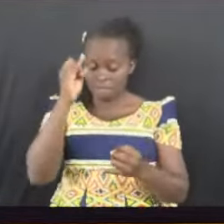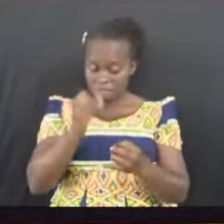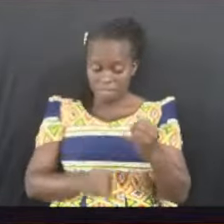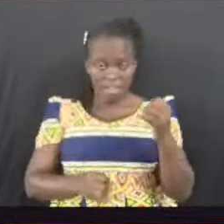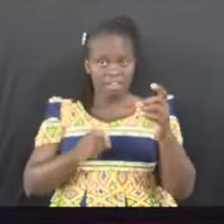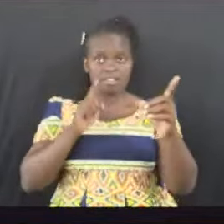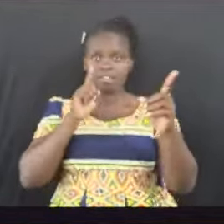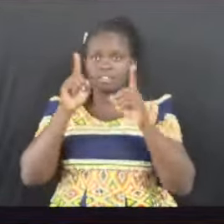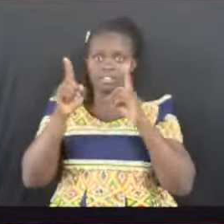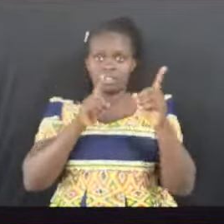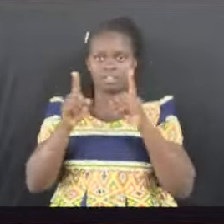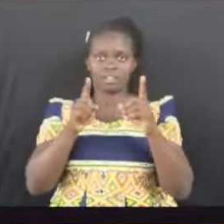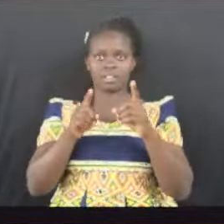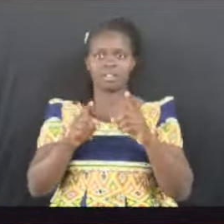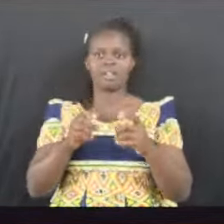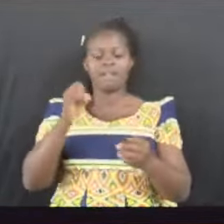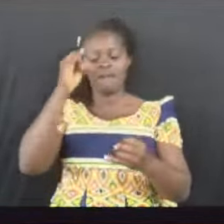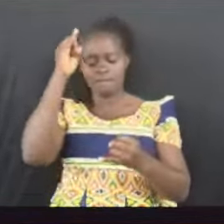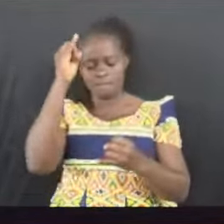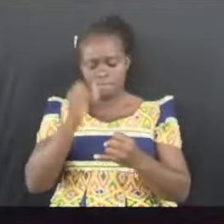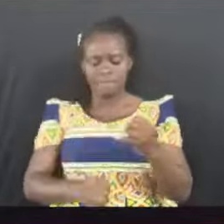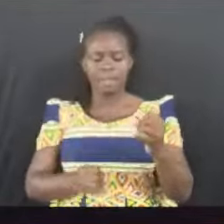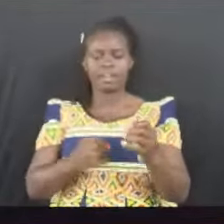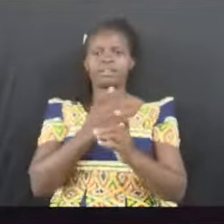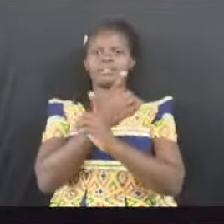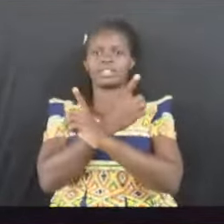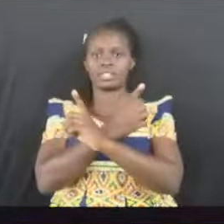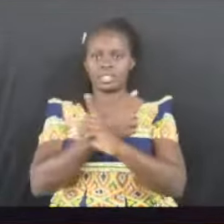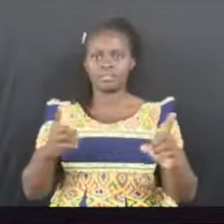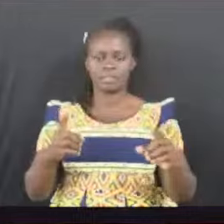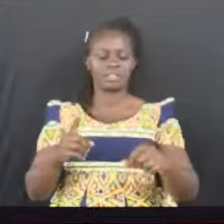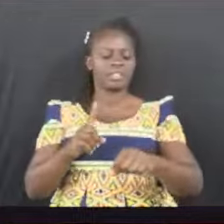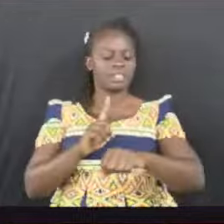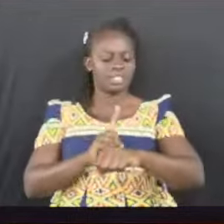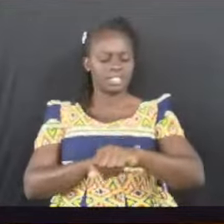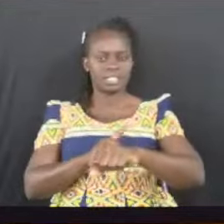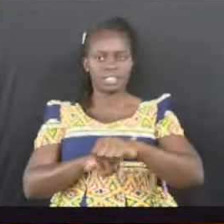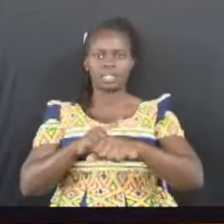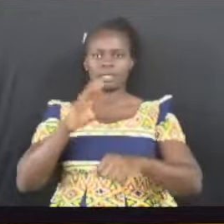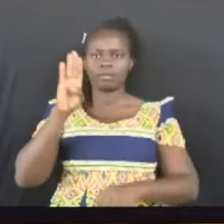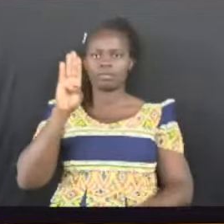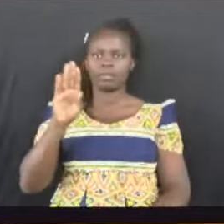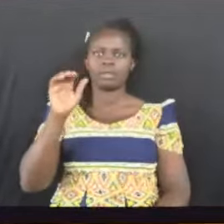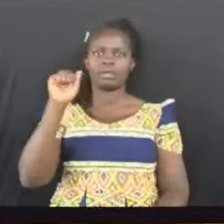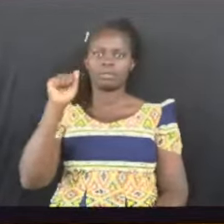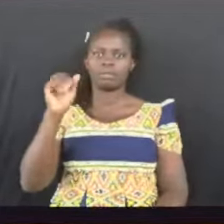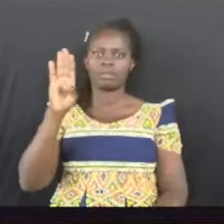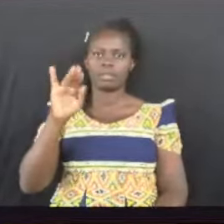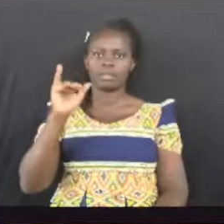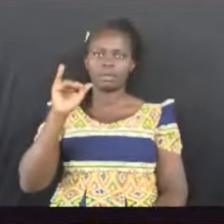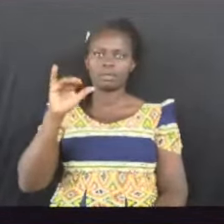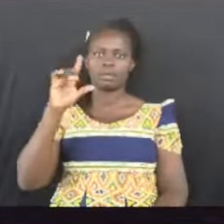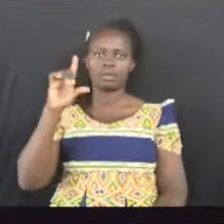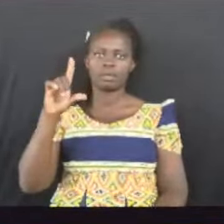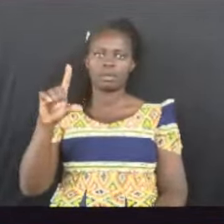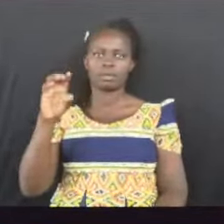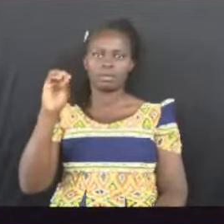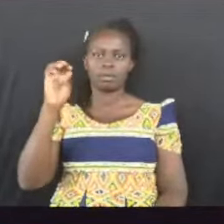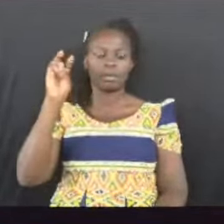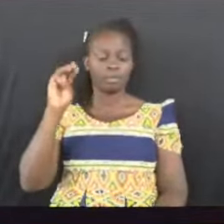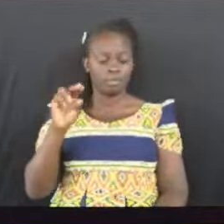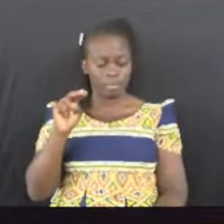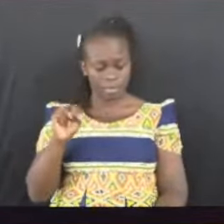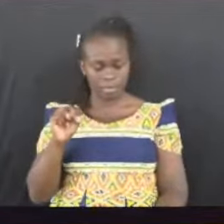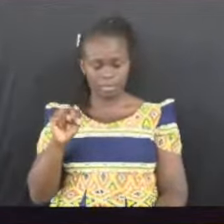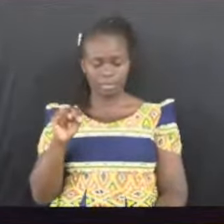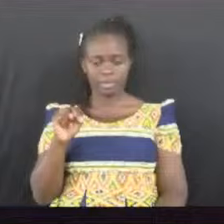final deliverance when Babylon or God's enemies will never oppress God's people any